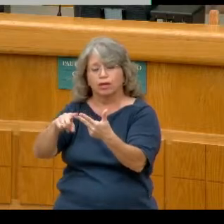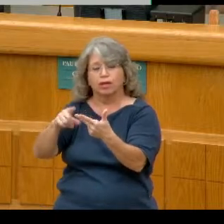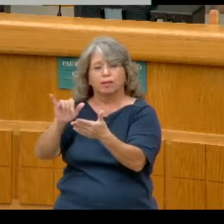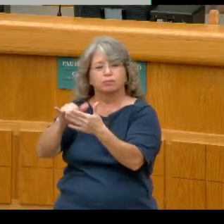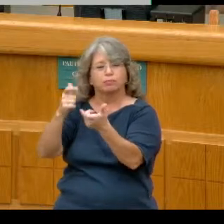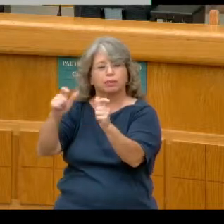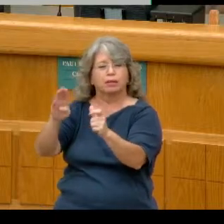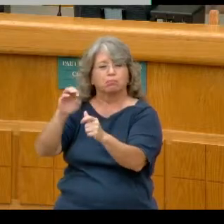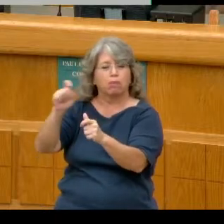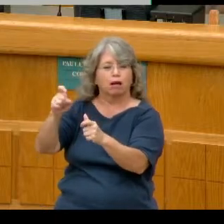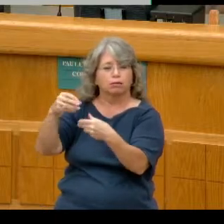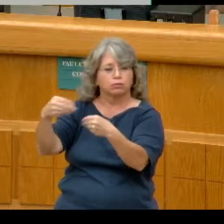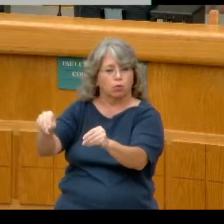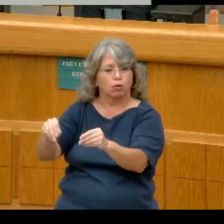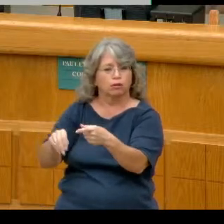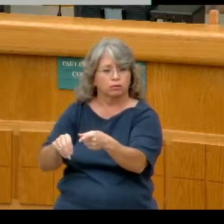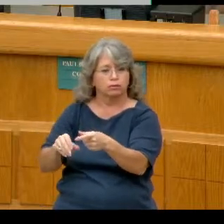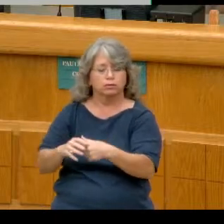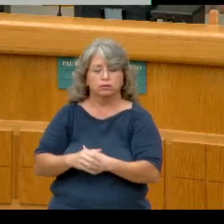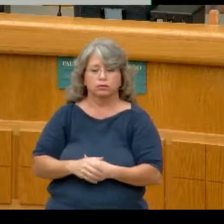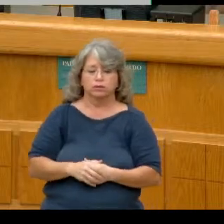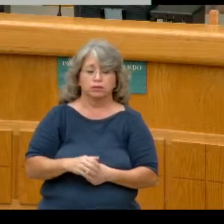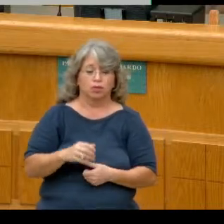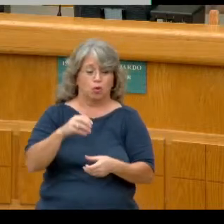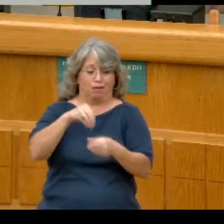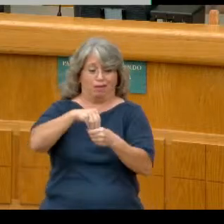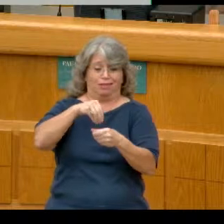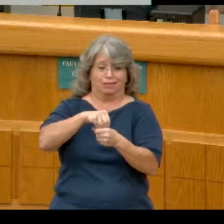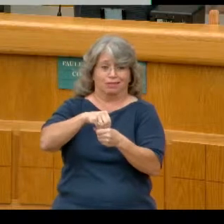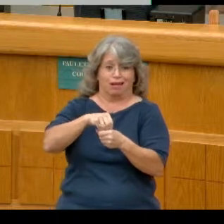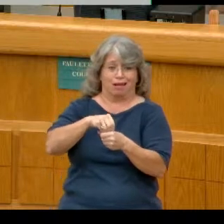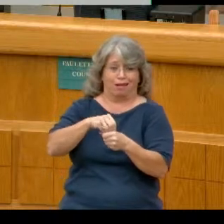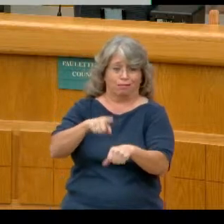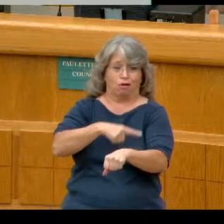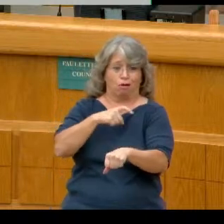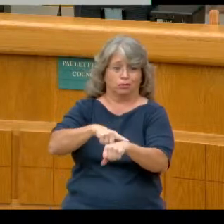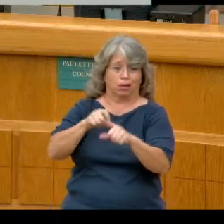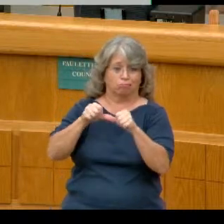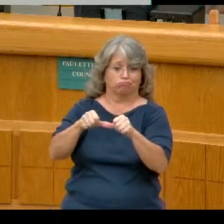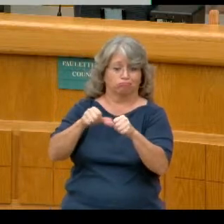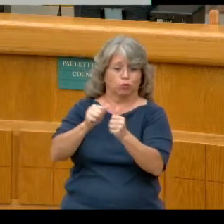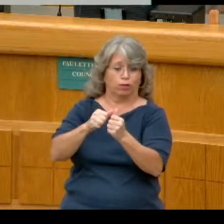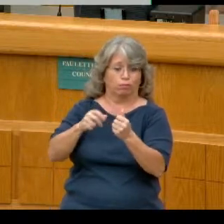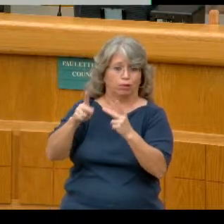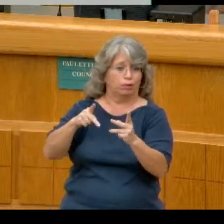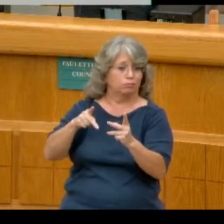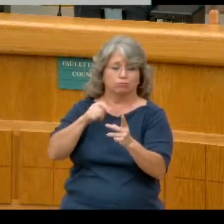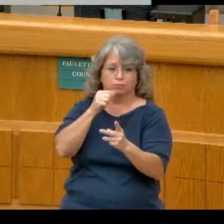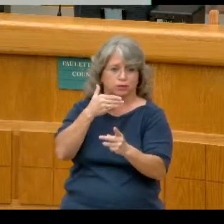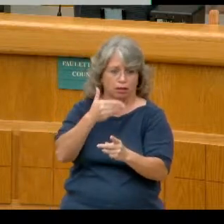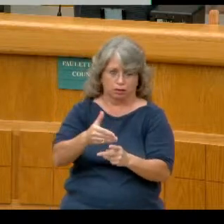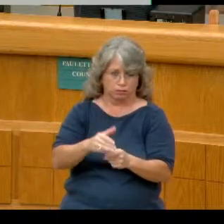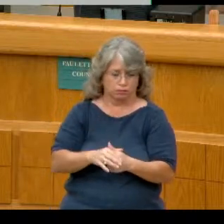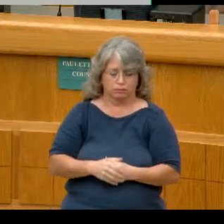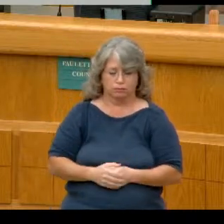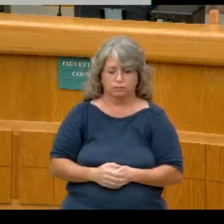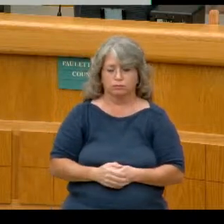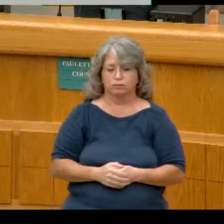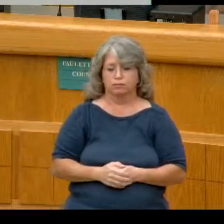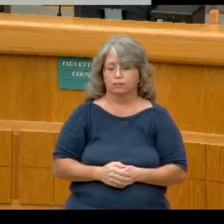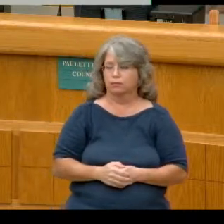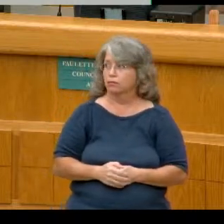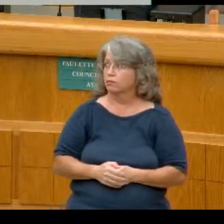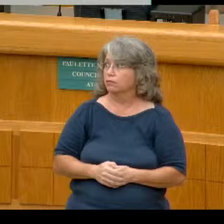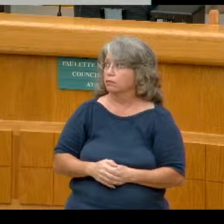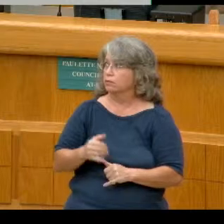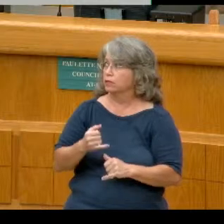good for COVID. Lastly, these tools, they're super important now. We can't avoid